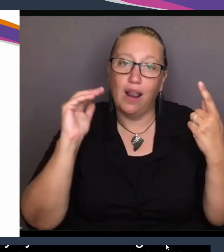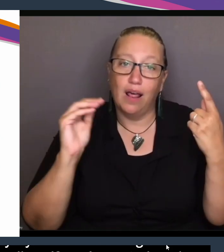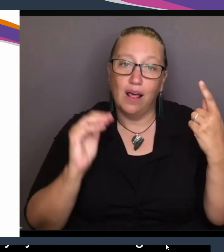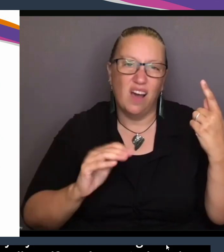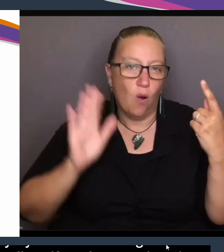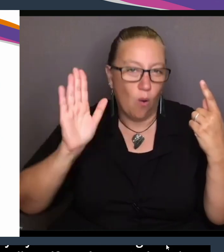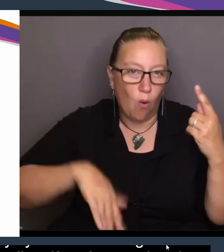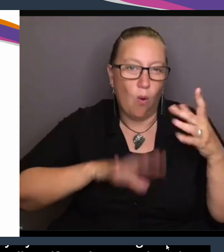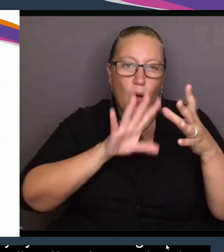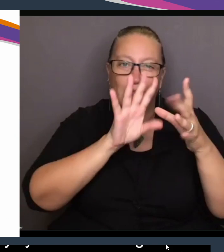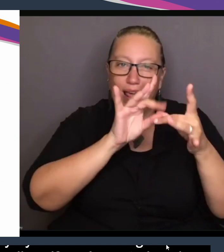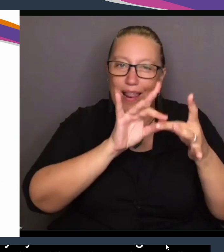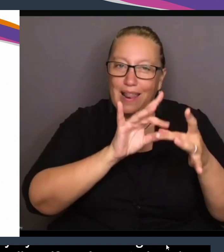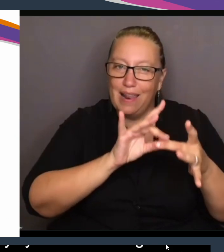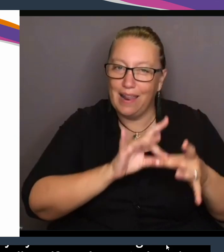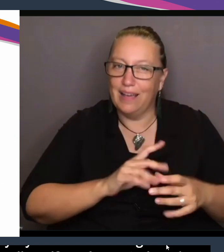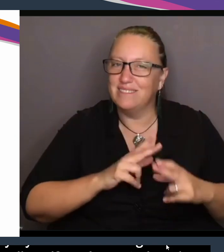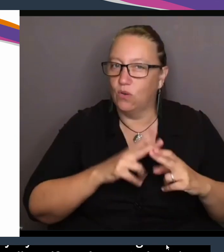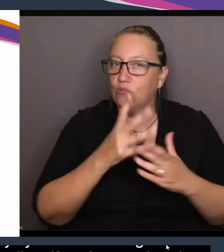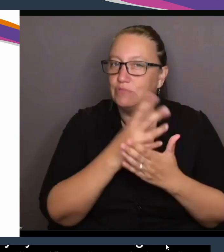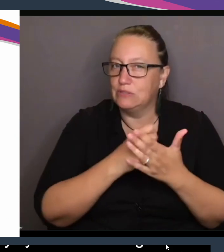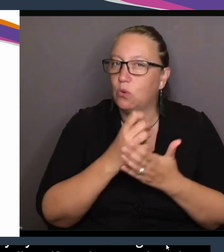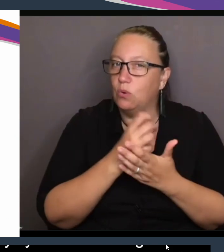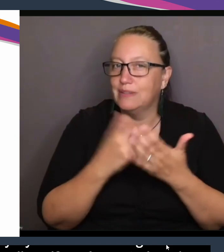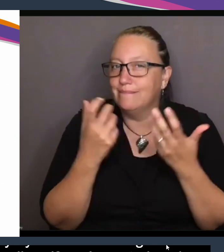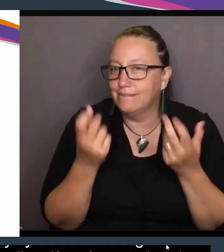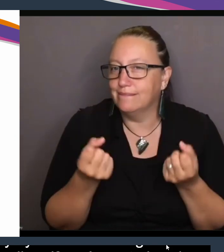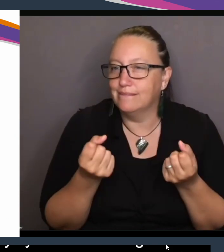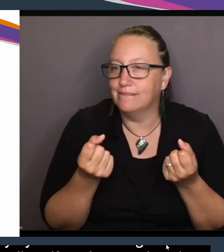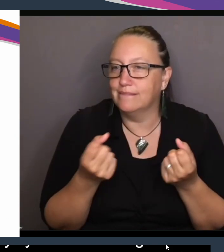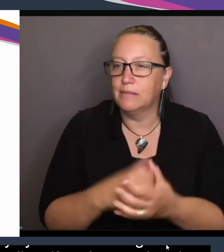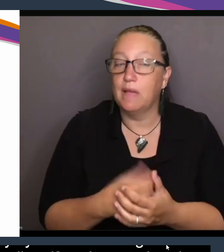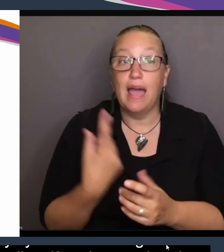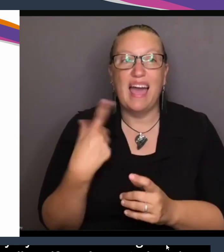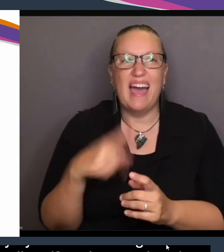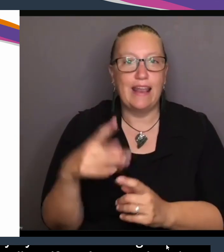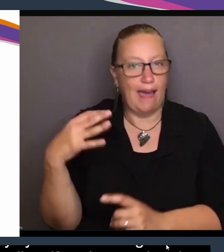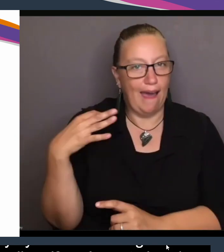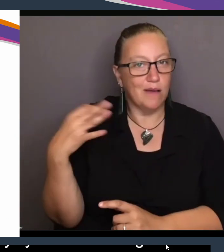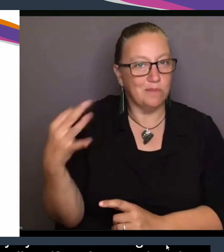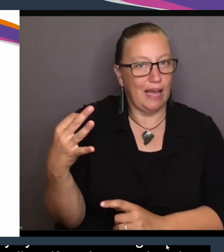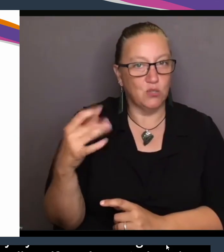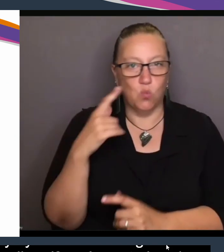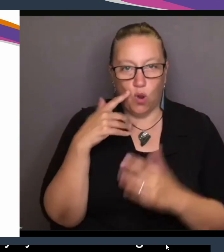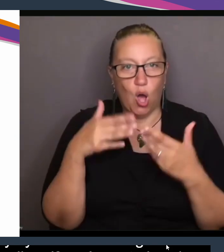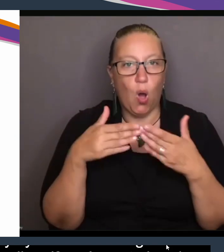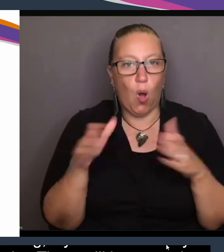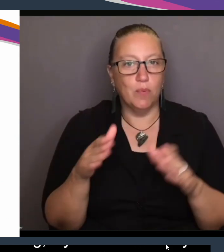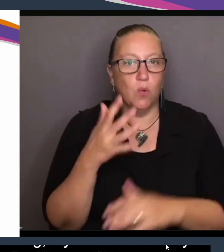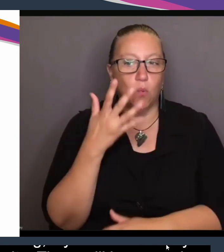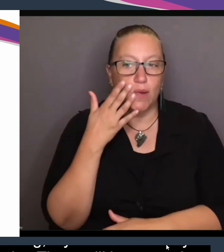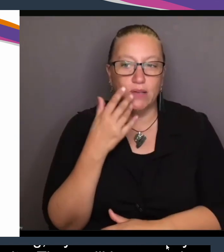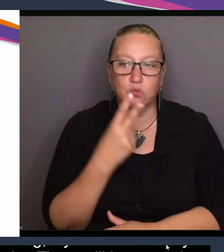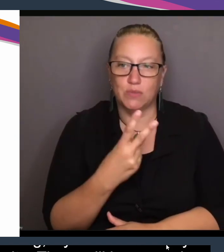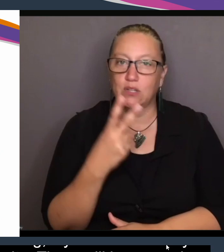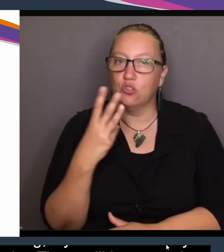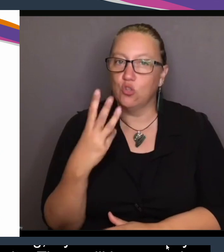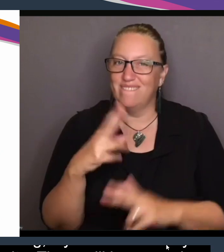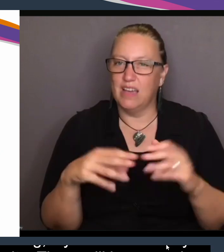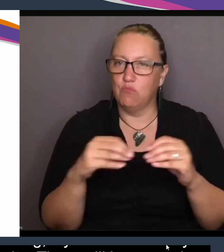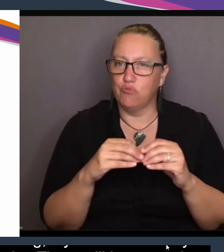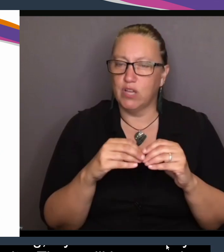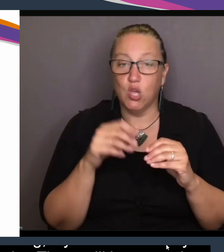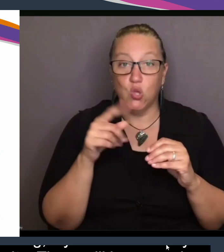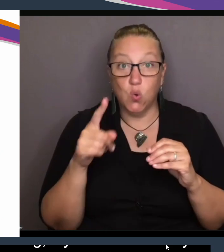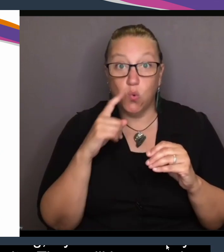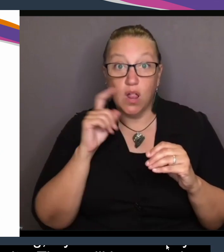resources, and the application form will open next week too, the 23rd of February, although we don't expect anyone's going to